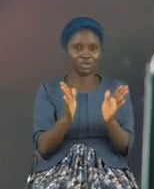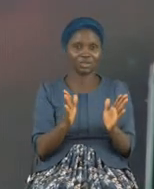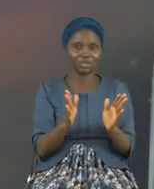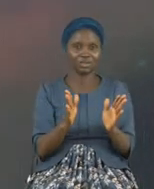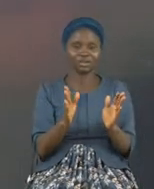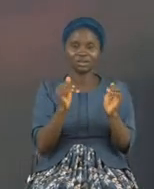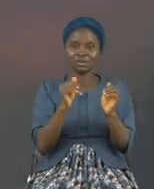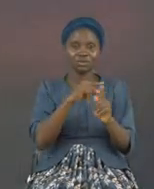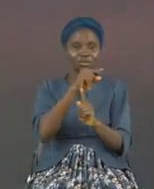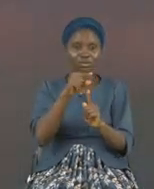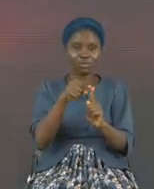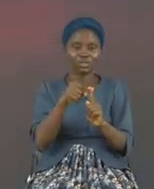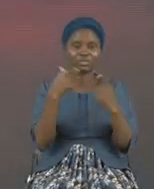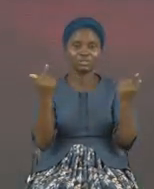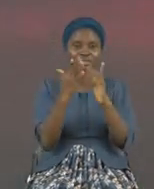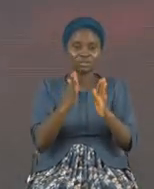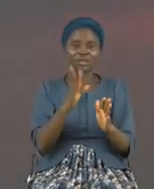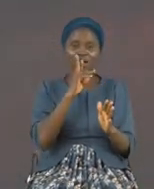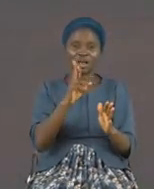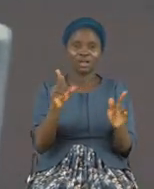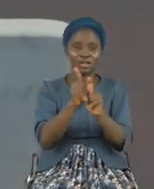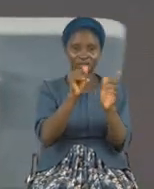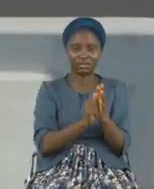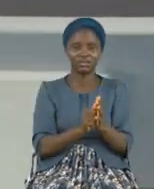that. Sometime ago,